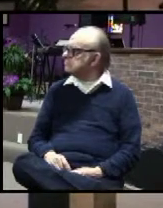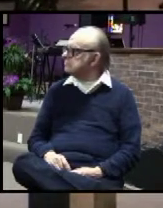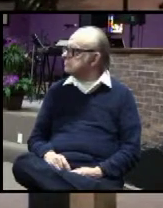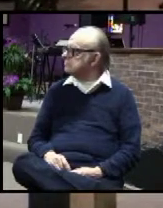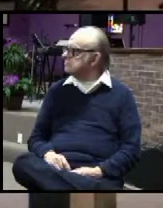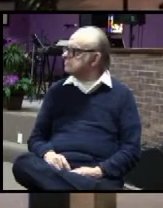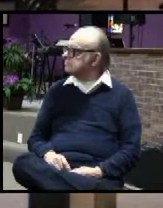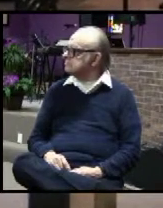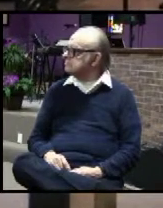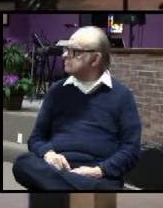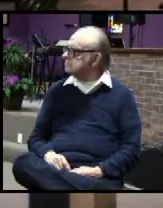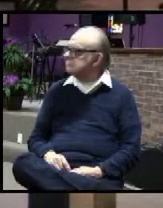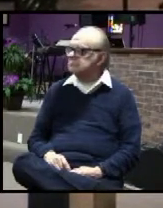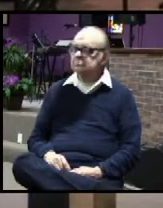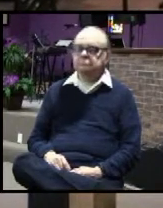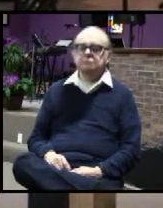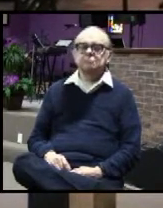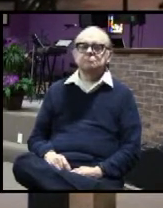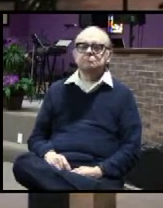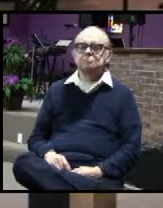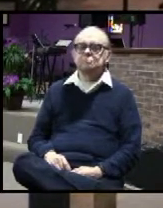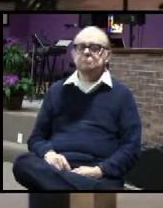Now we can do it.